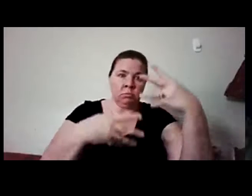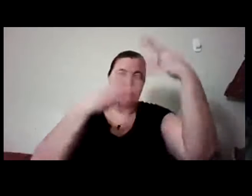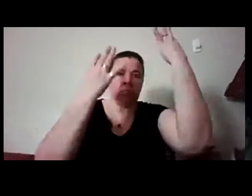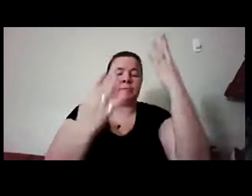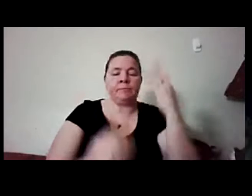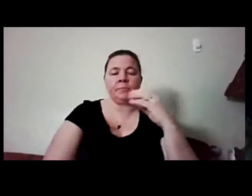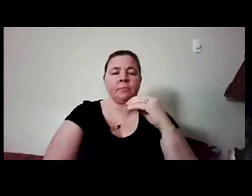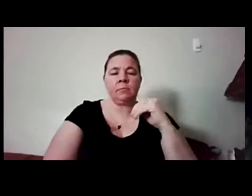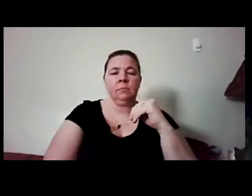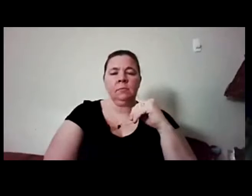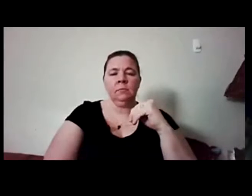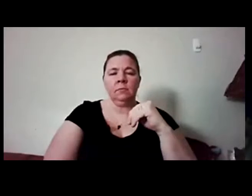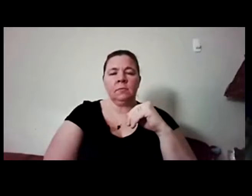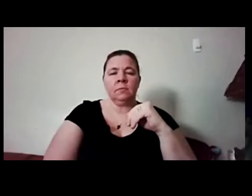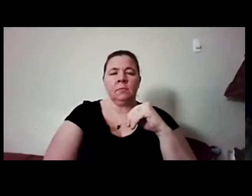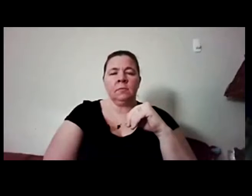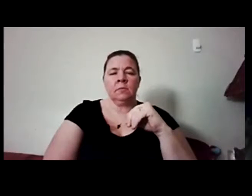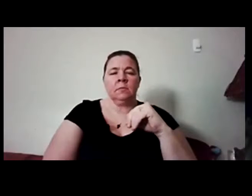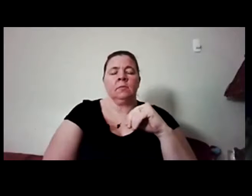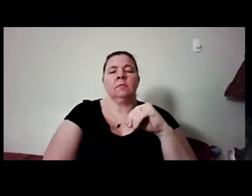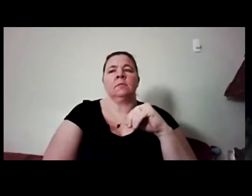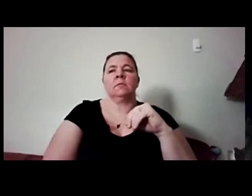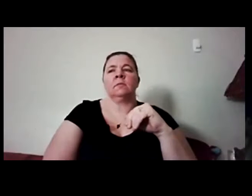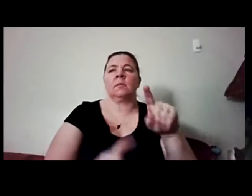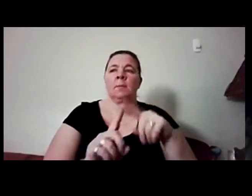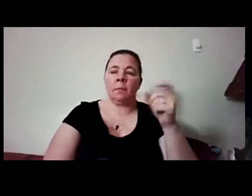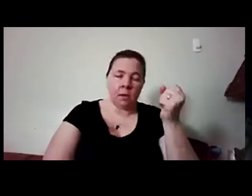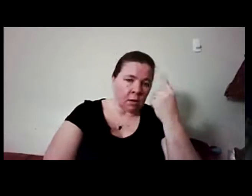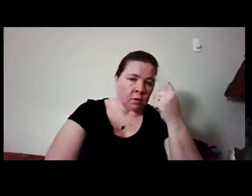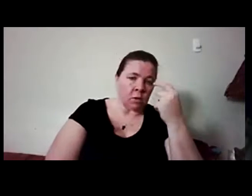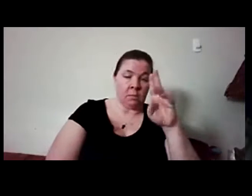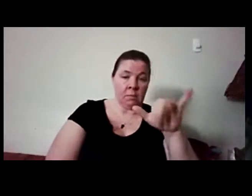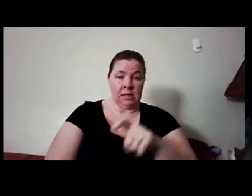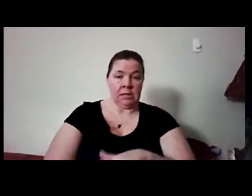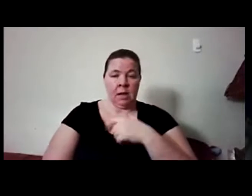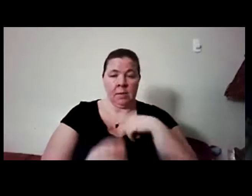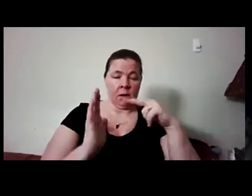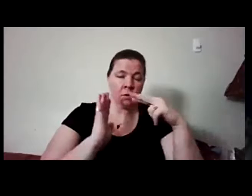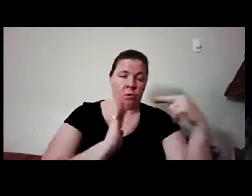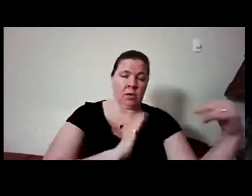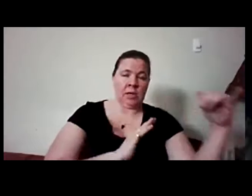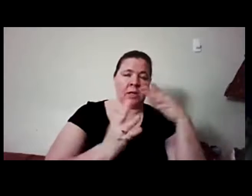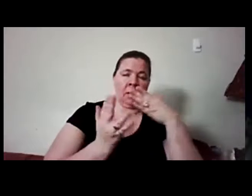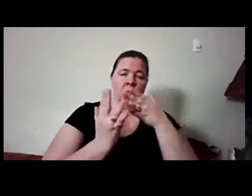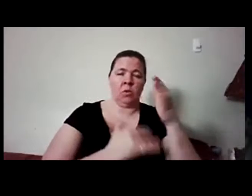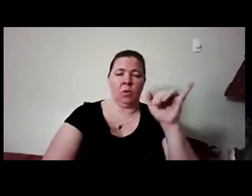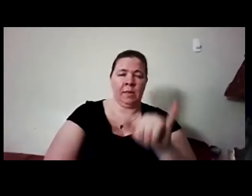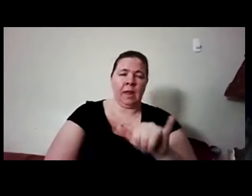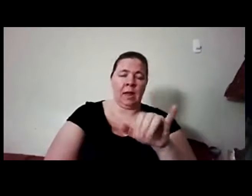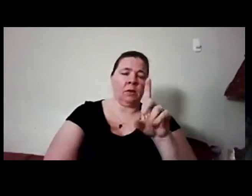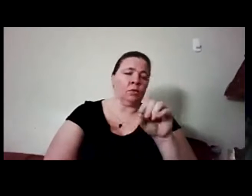an attorney by any stretch of the imagination, but by the time I was done reading through that document, it occurred to